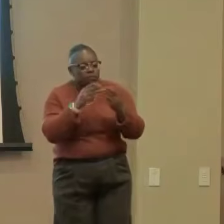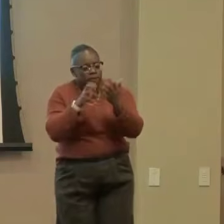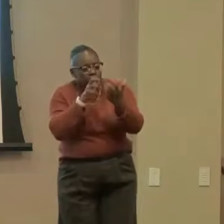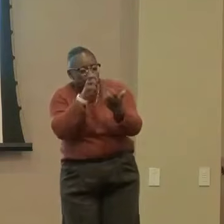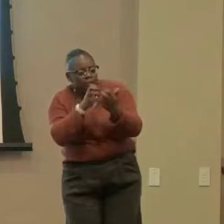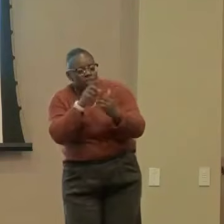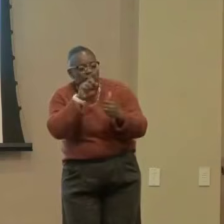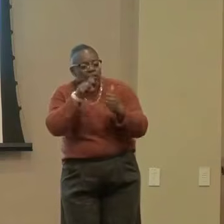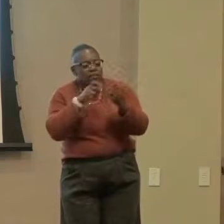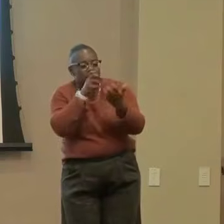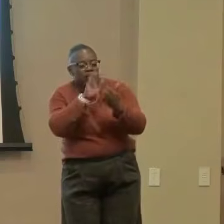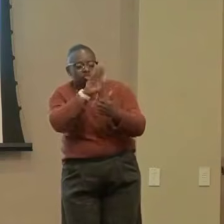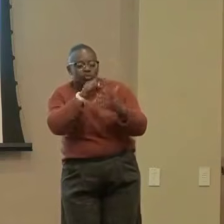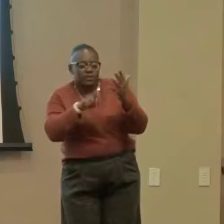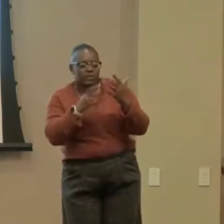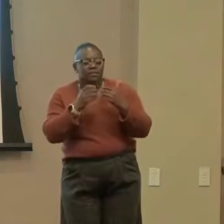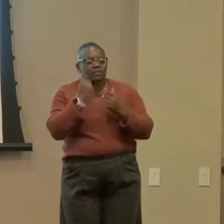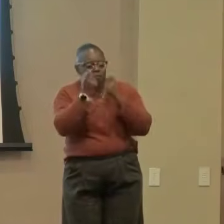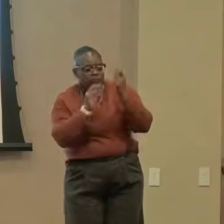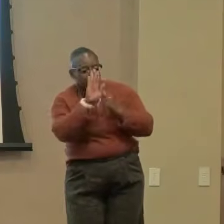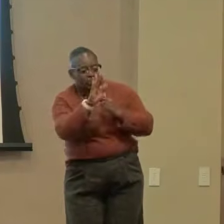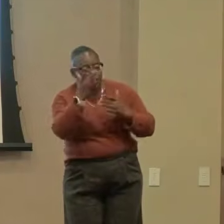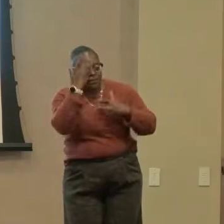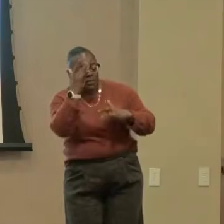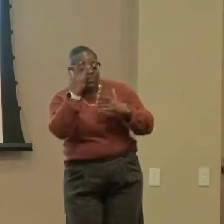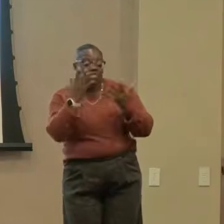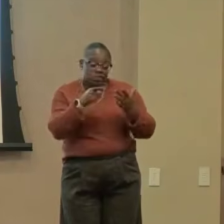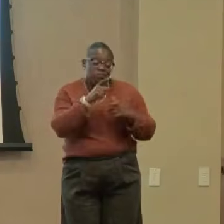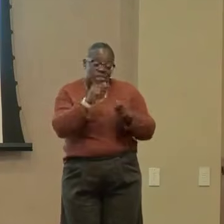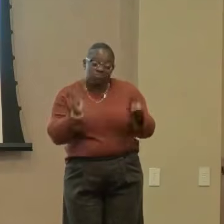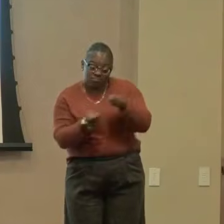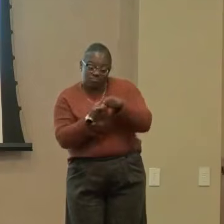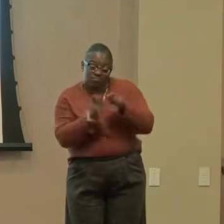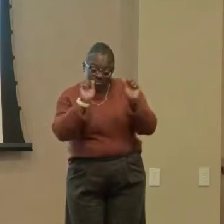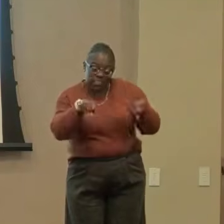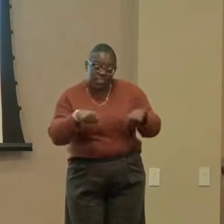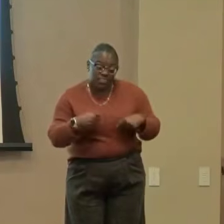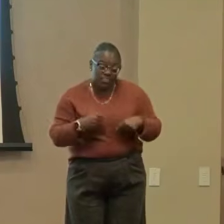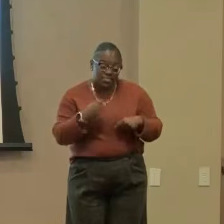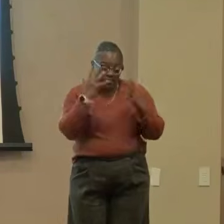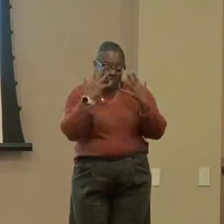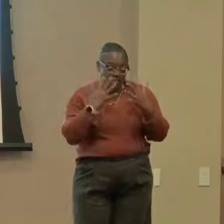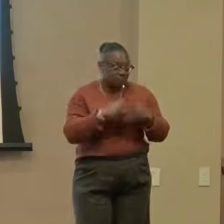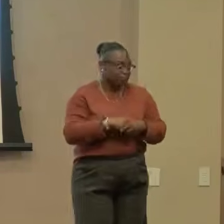proper accommodations and to understand them. But yes, it definitely can be used against you, sadly.